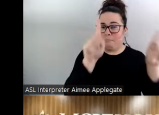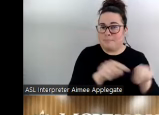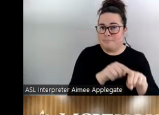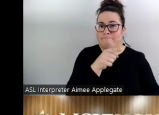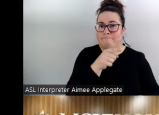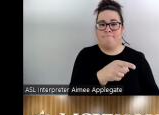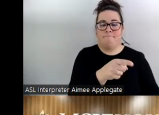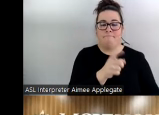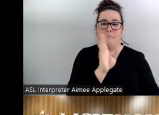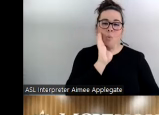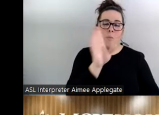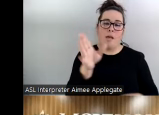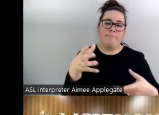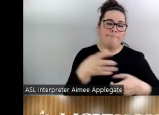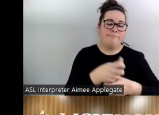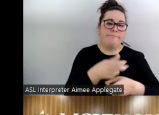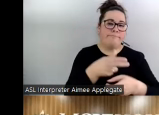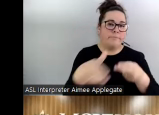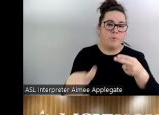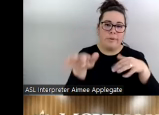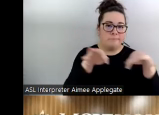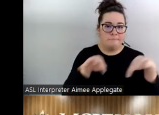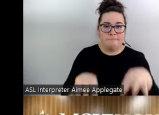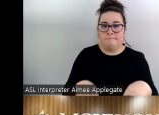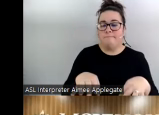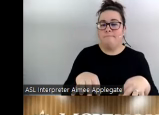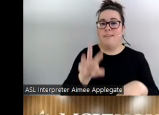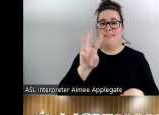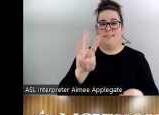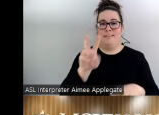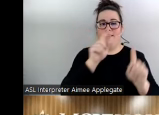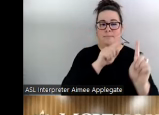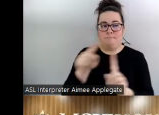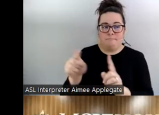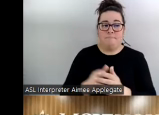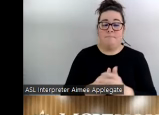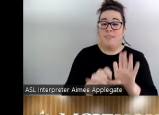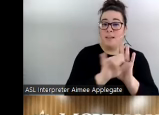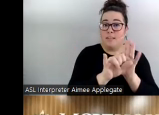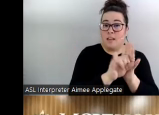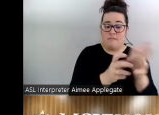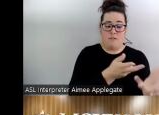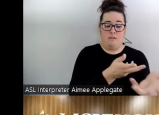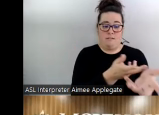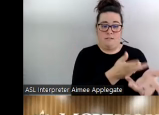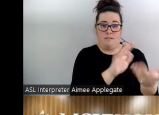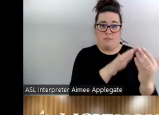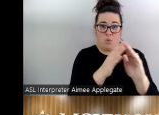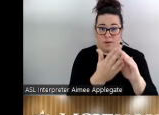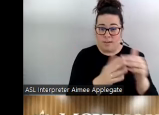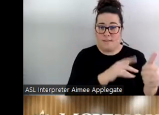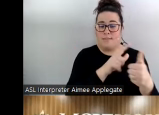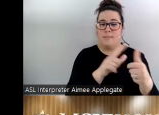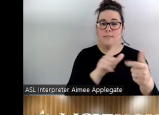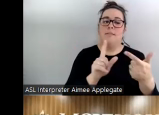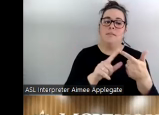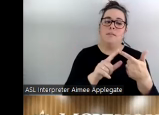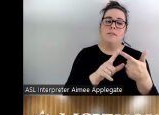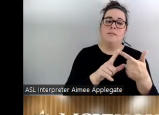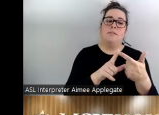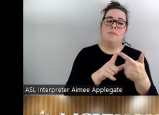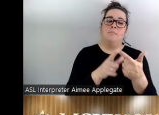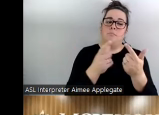6 objectives: to identify and engage in communities, to nurture existing and develop new